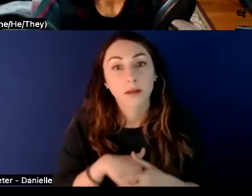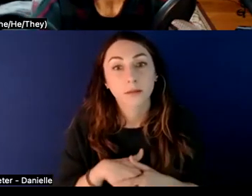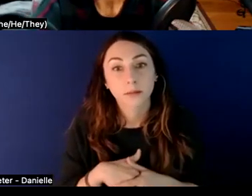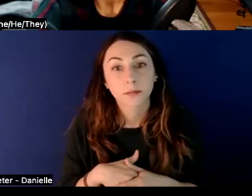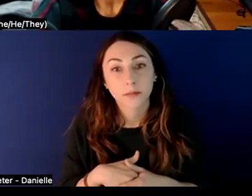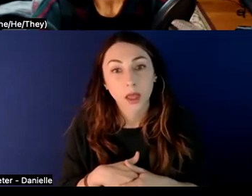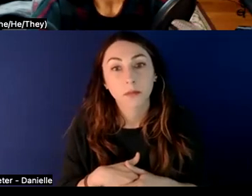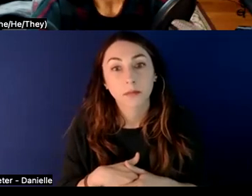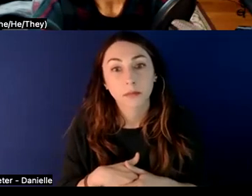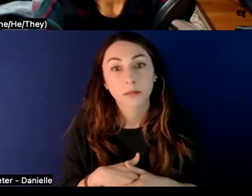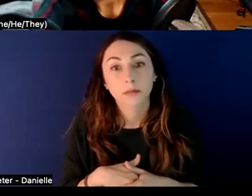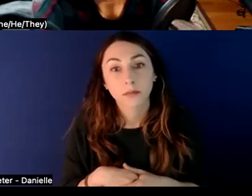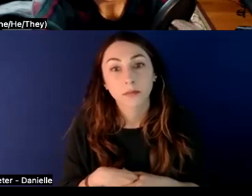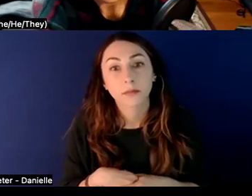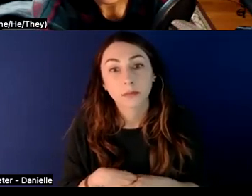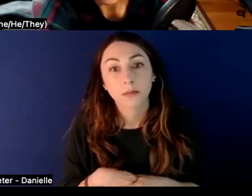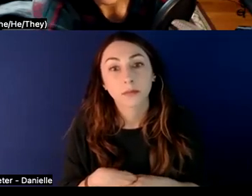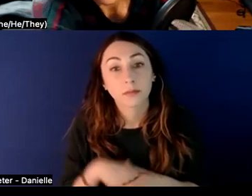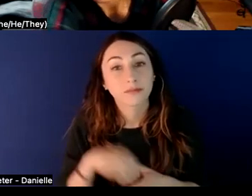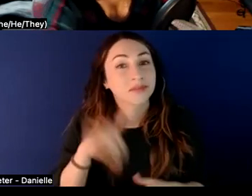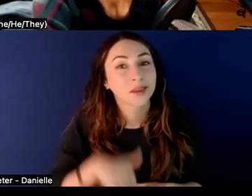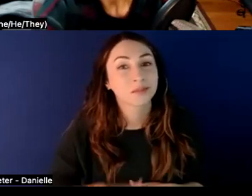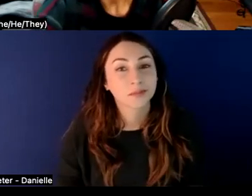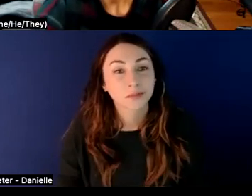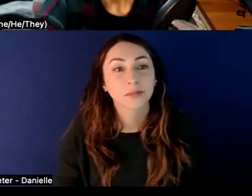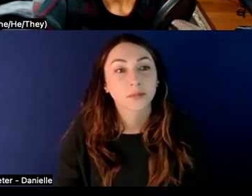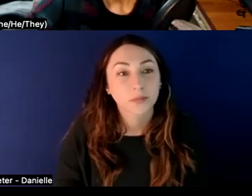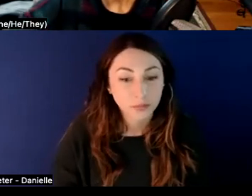But yeah, I'd say that.